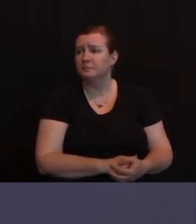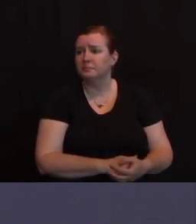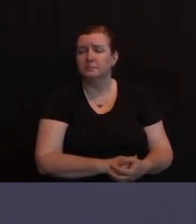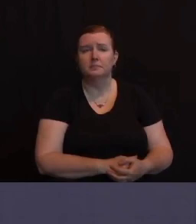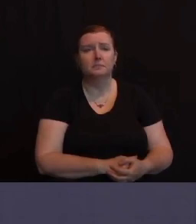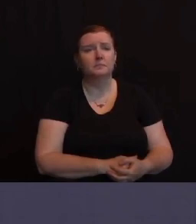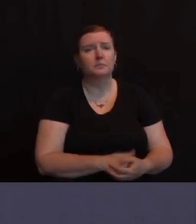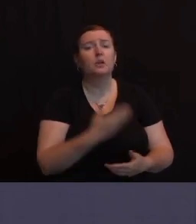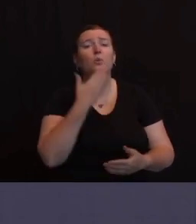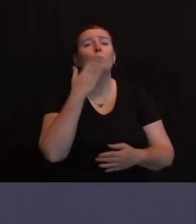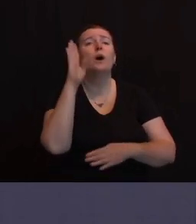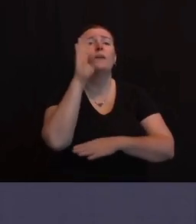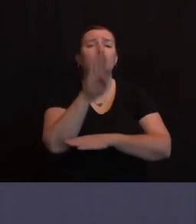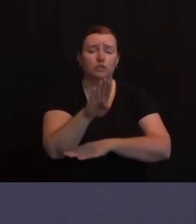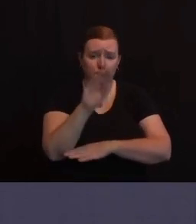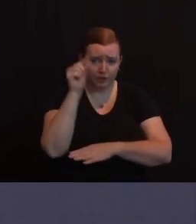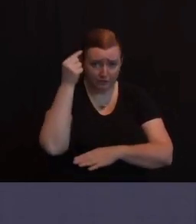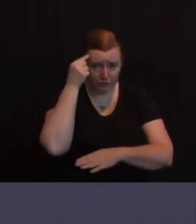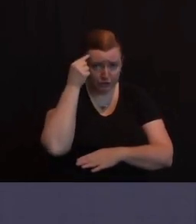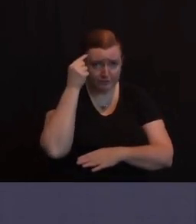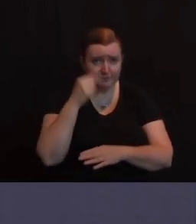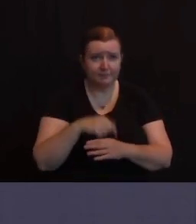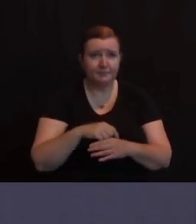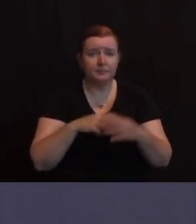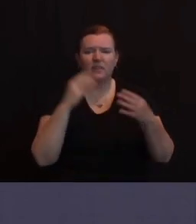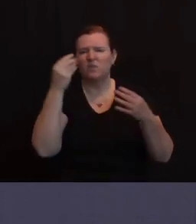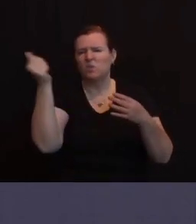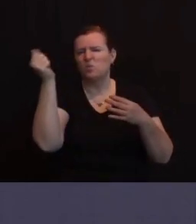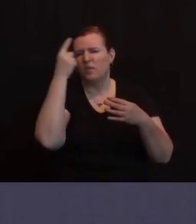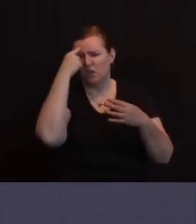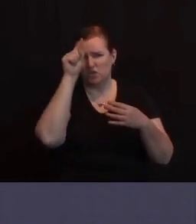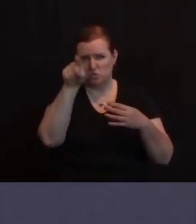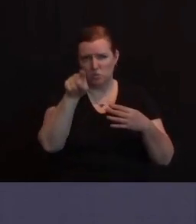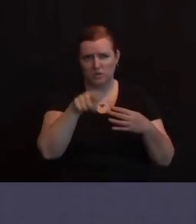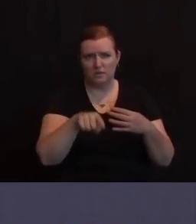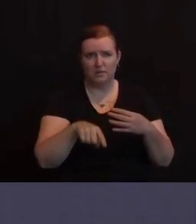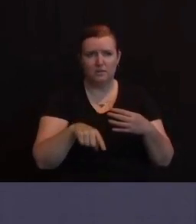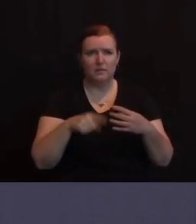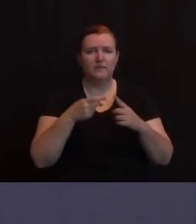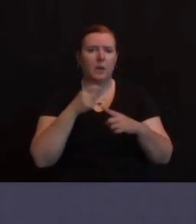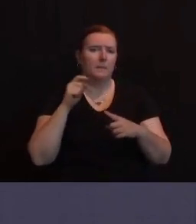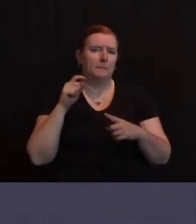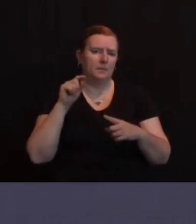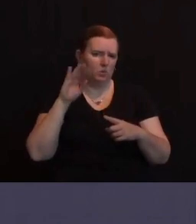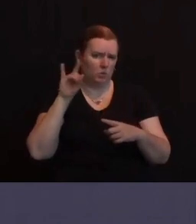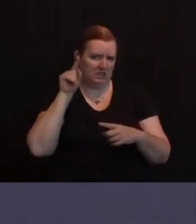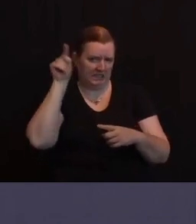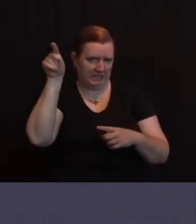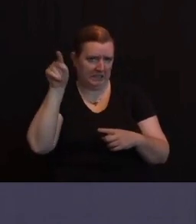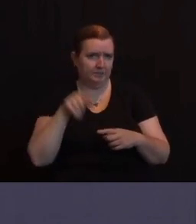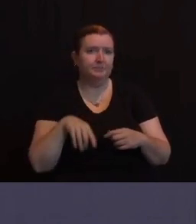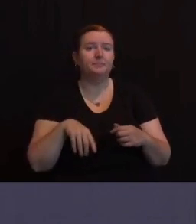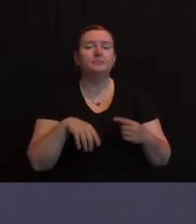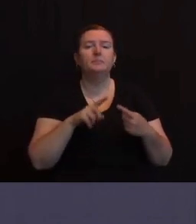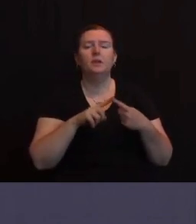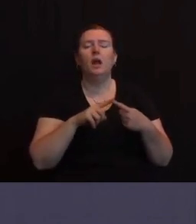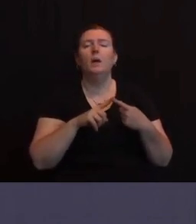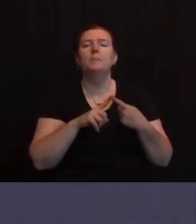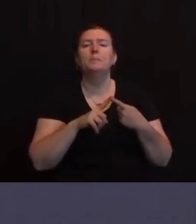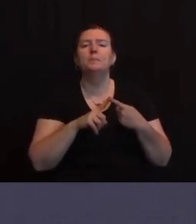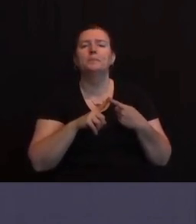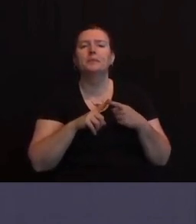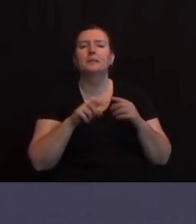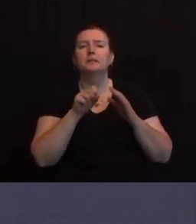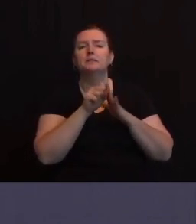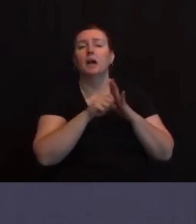Good afternoon, Governor. A couple for you and then one for the Commissioner. First off, is there any timeline on reopening the state's